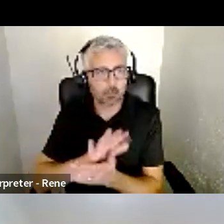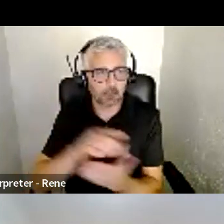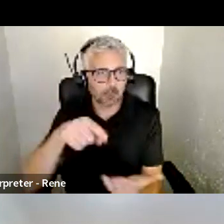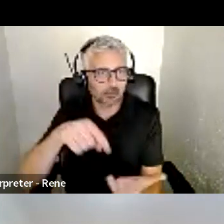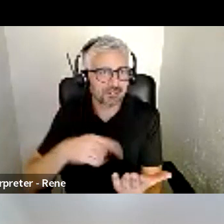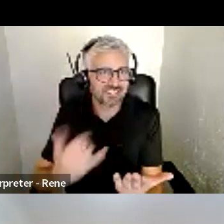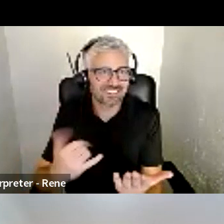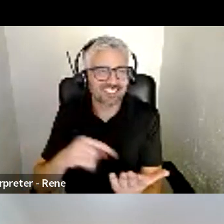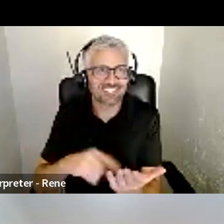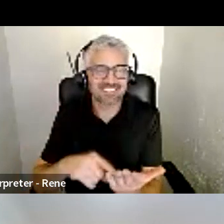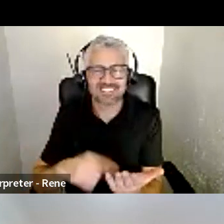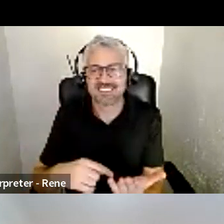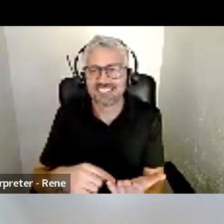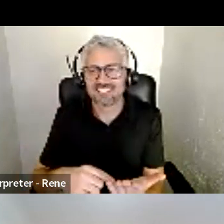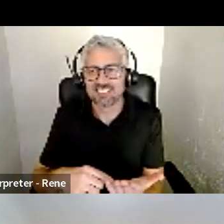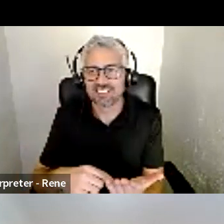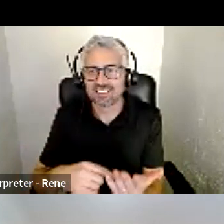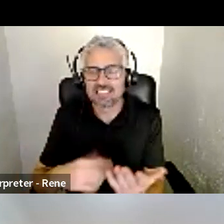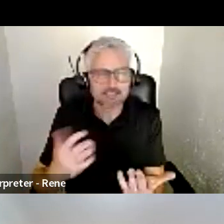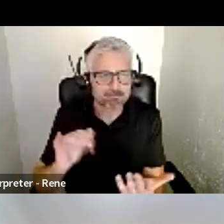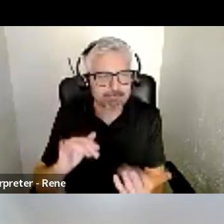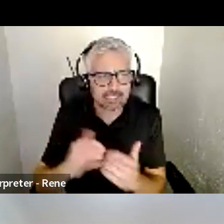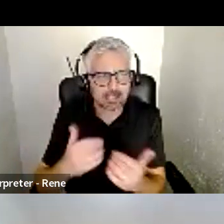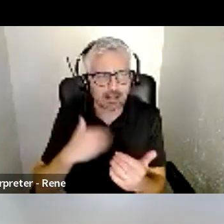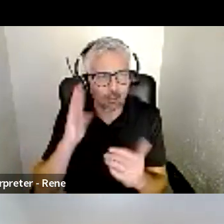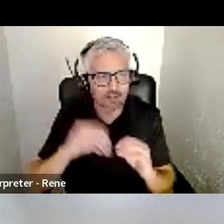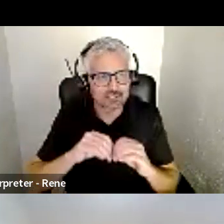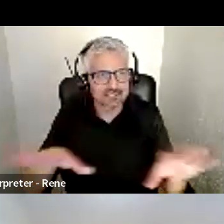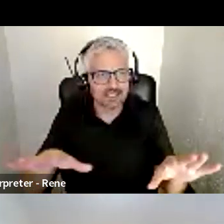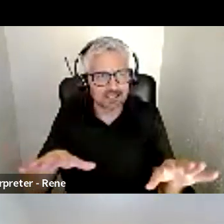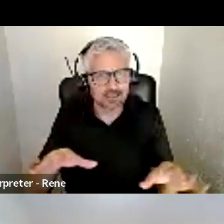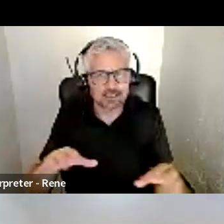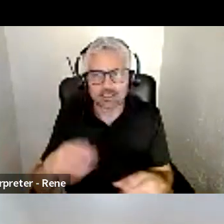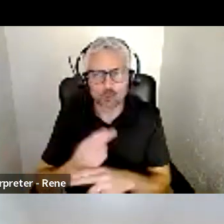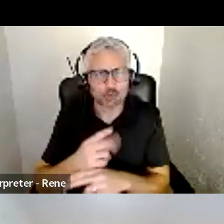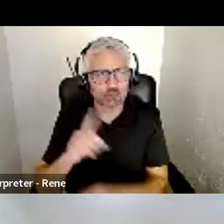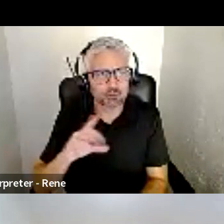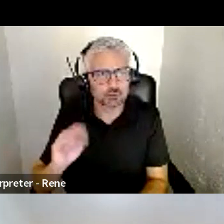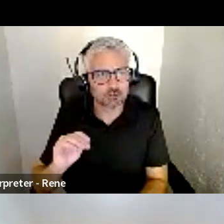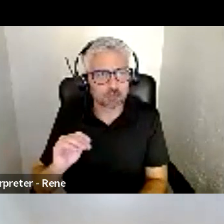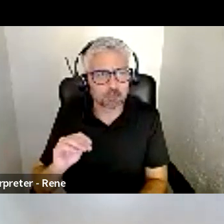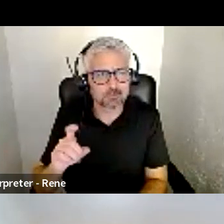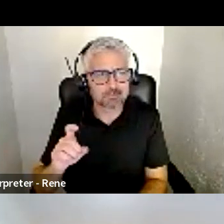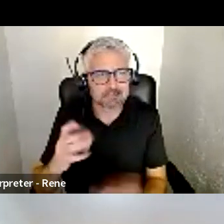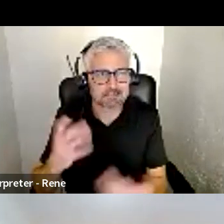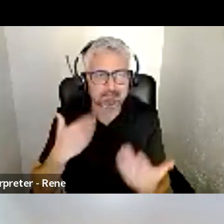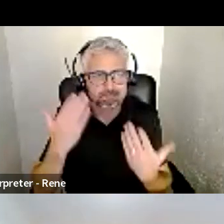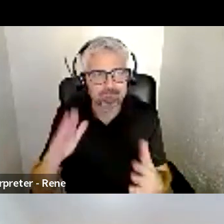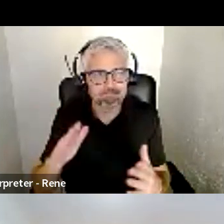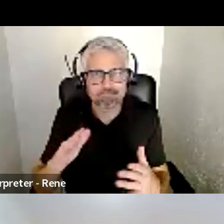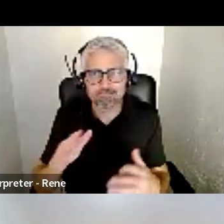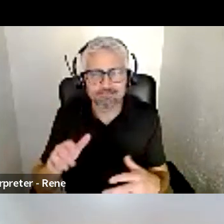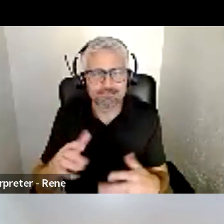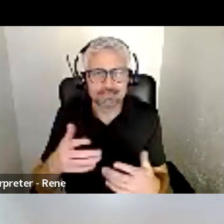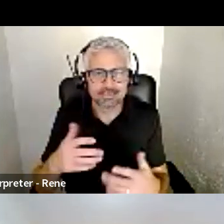So how I get it in front of everybody using Zoom may be a challenge for those of us